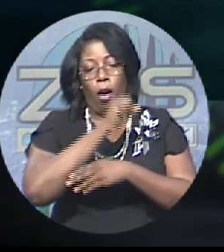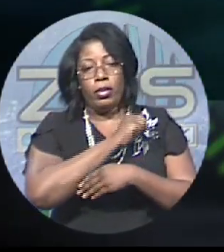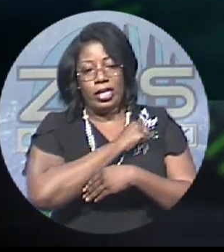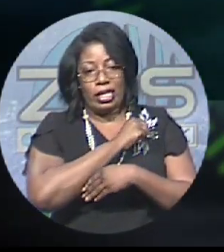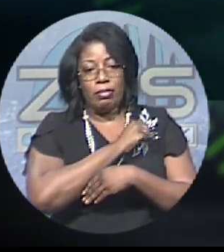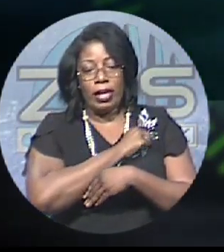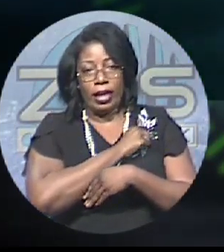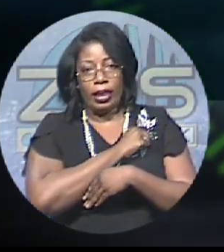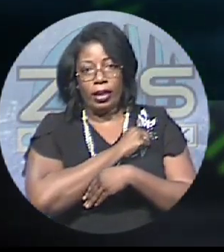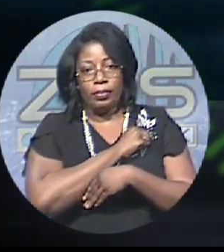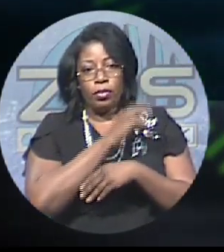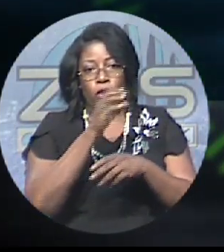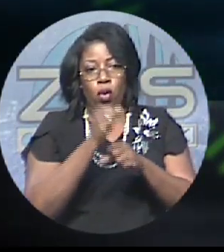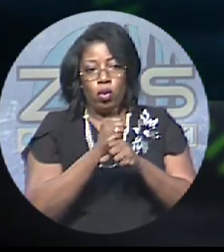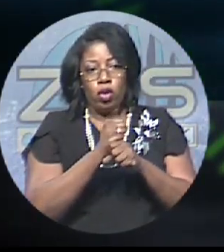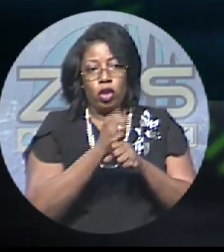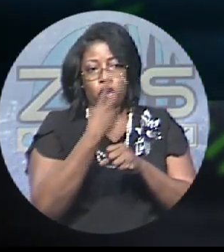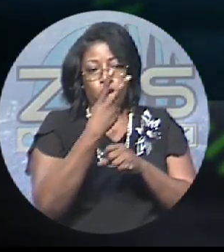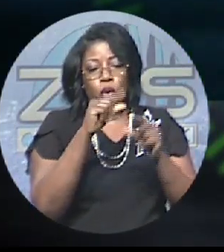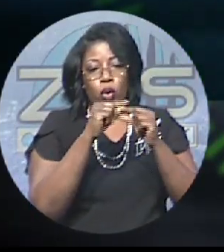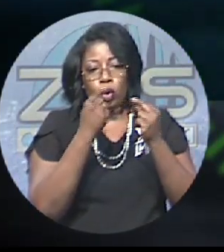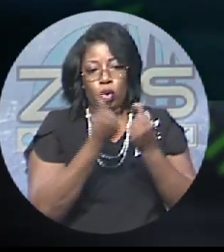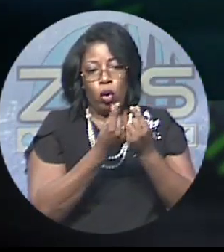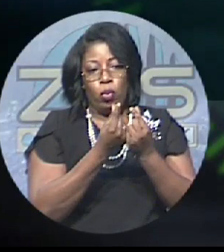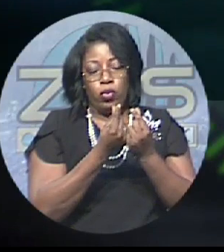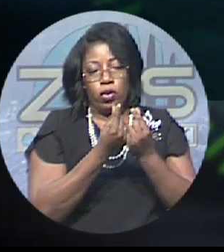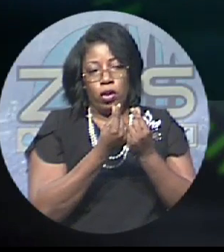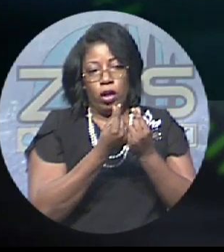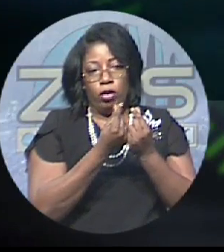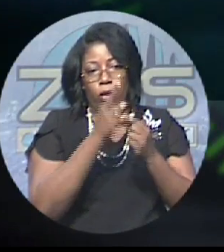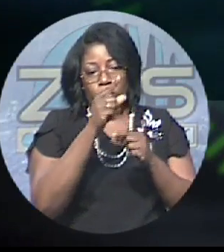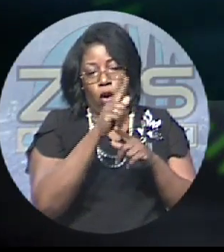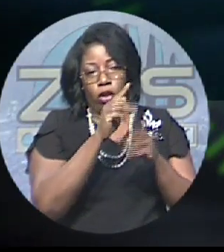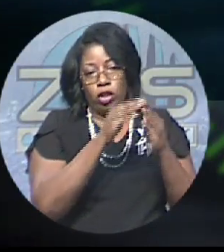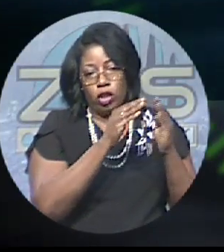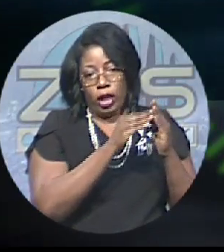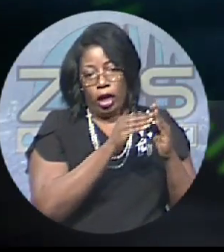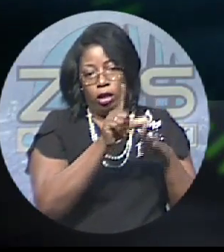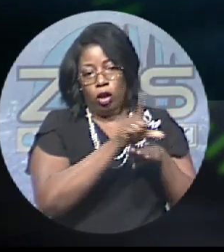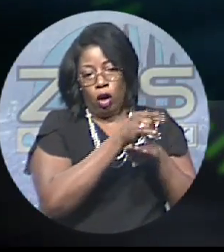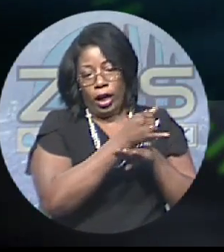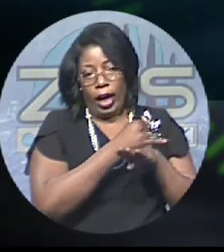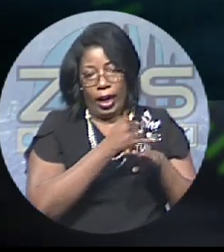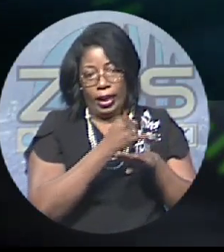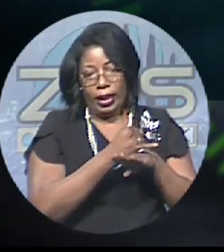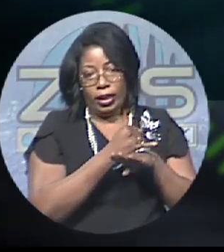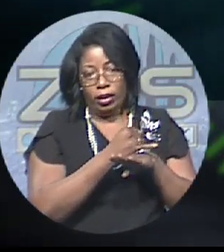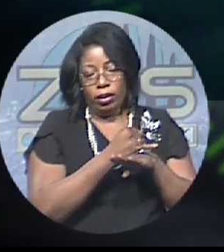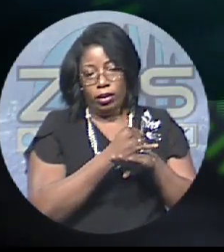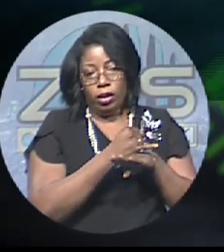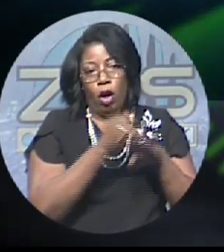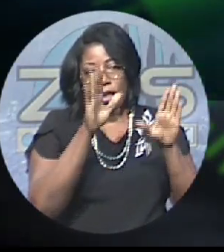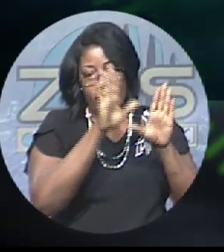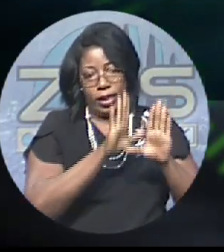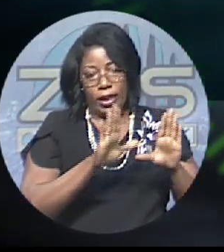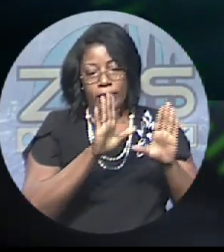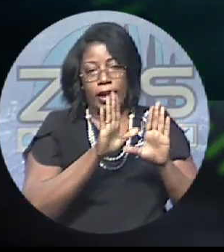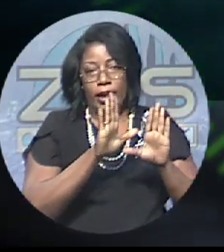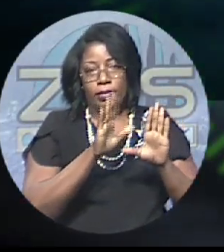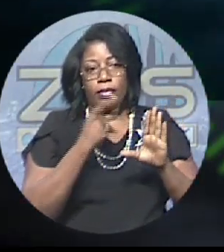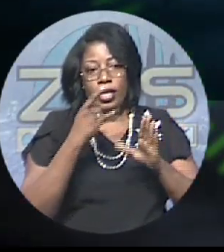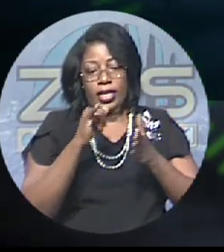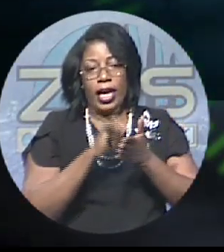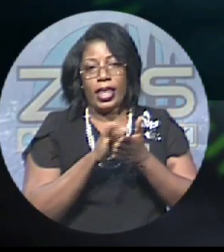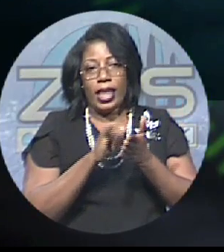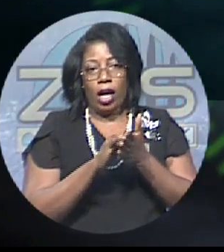Coastline Adventures, who took two groups of persons from Georgetown to Salt Pond, Long Island on Sunday. The Stewart Manor resident